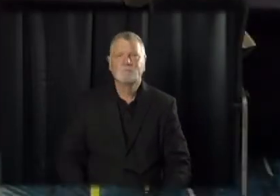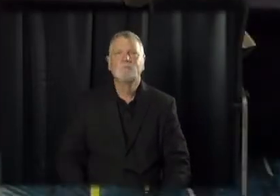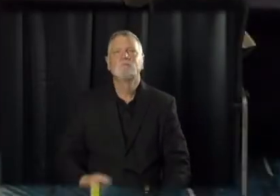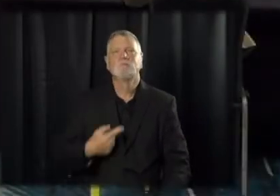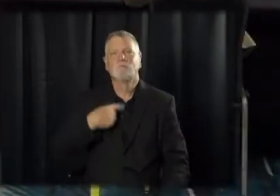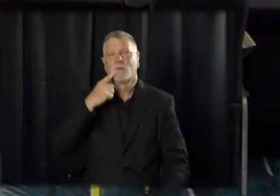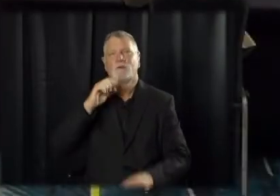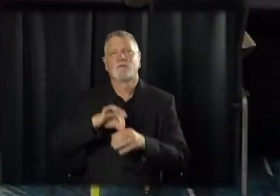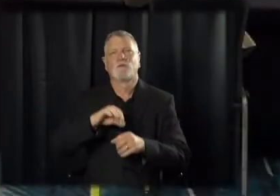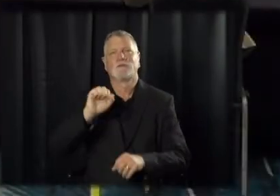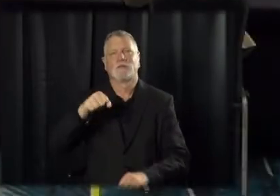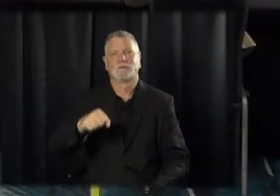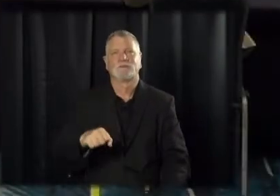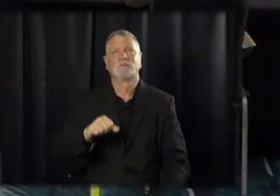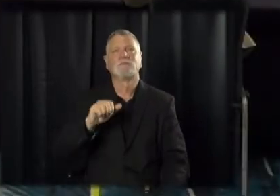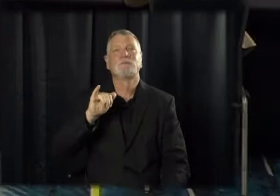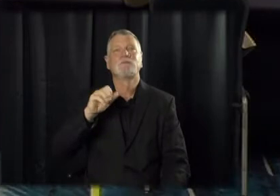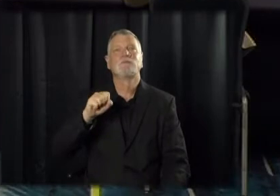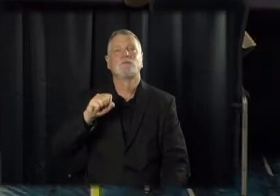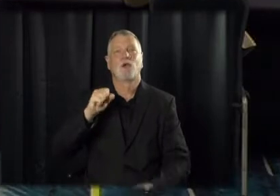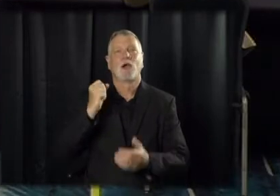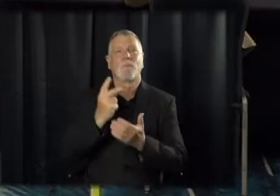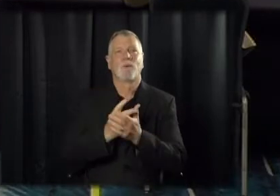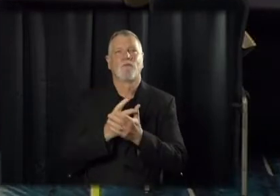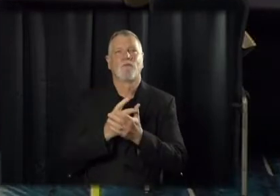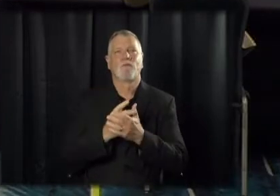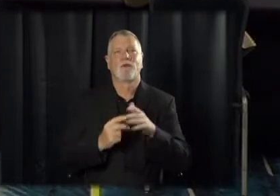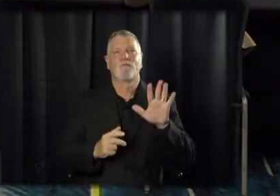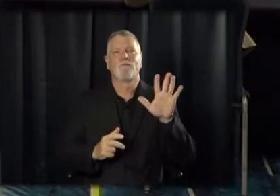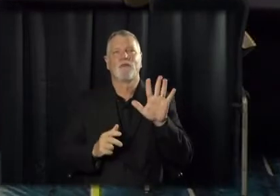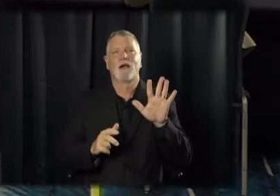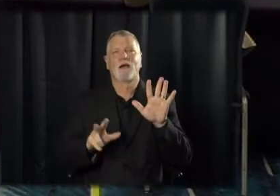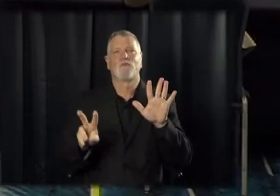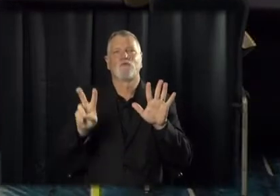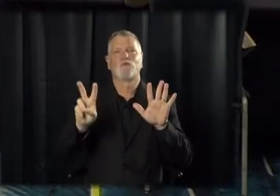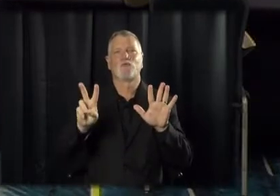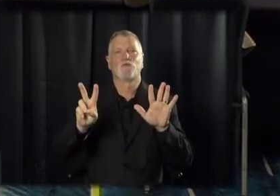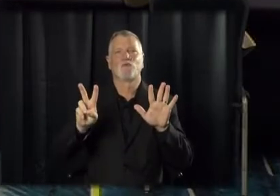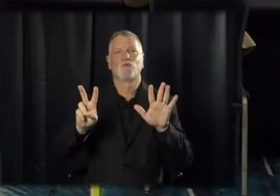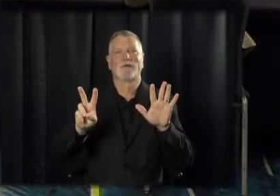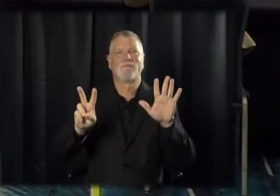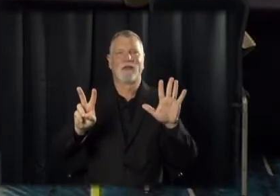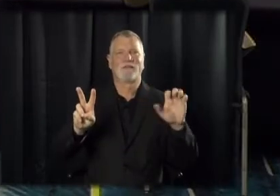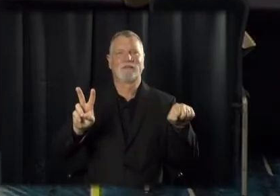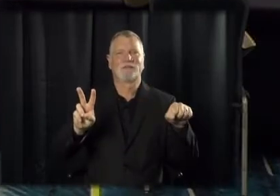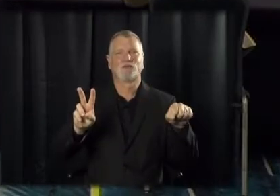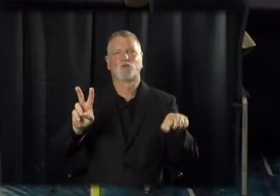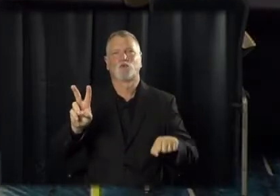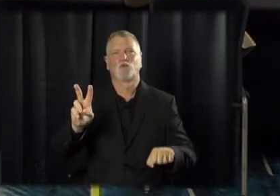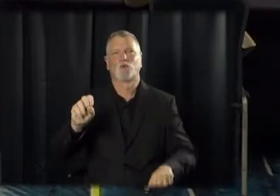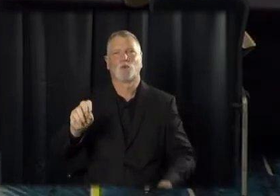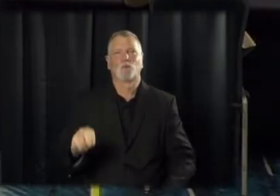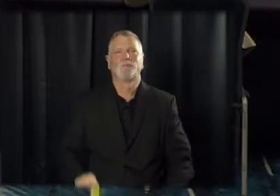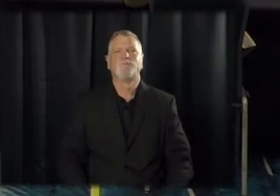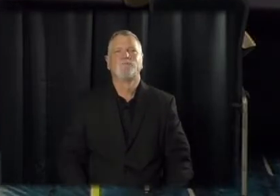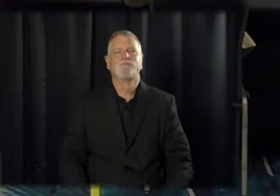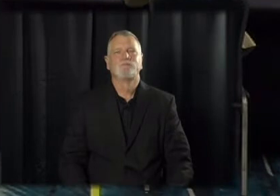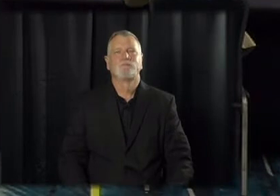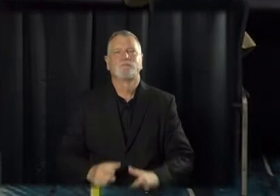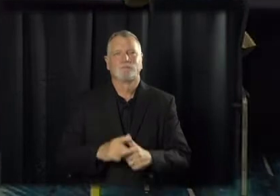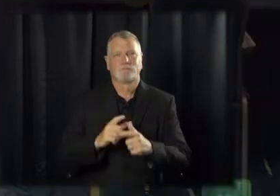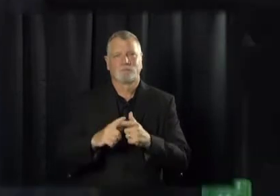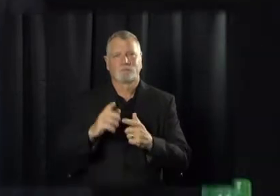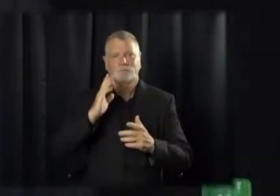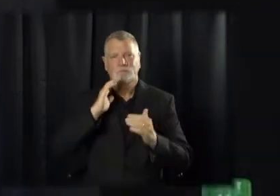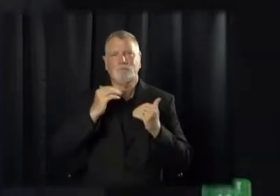vote yes as well. So it's approved by a vote of 5-2. The next fiscal plan certification